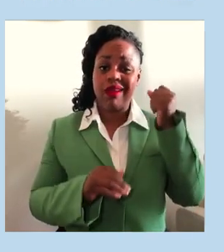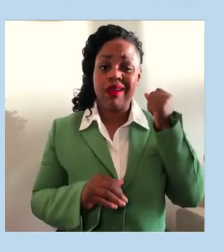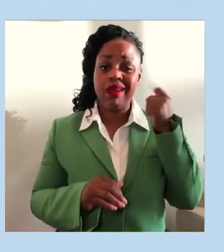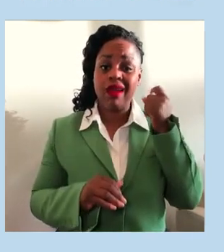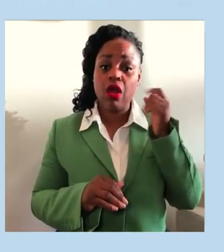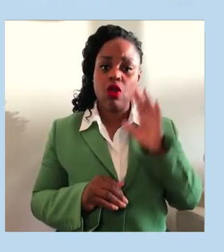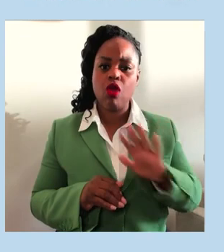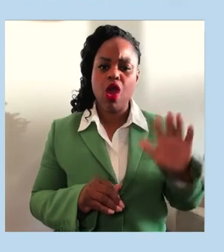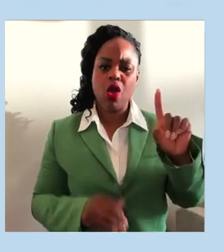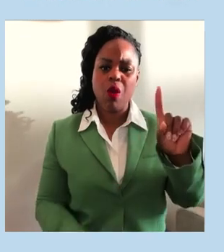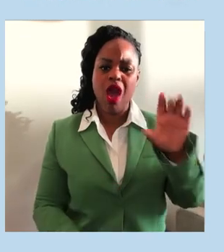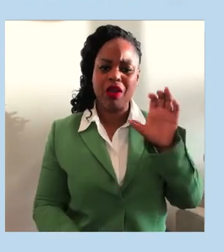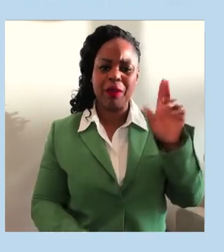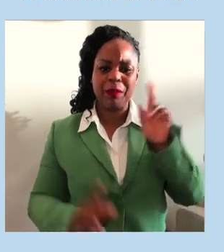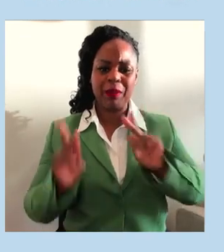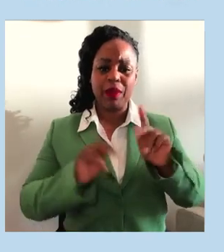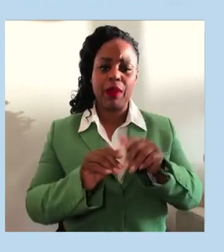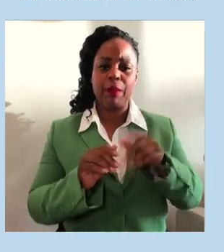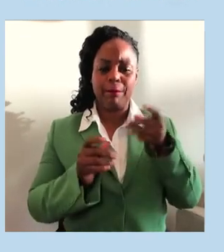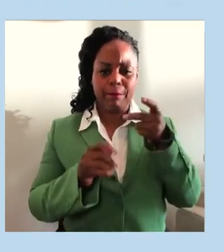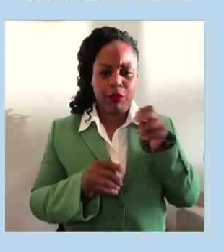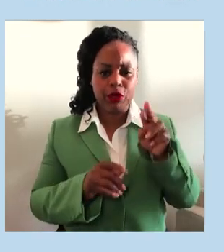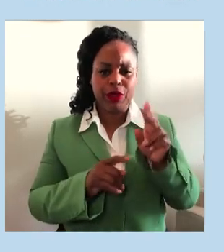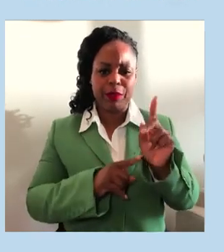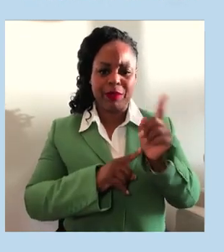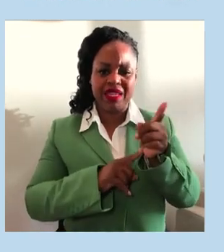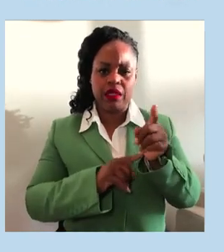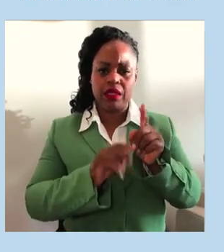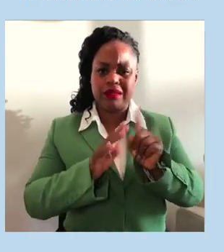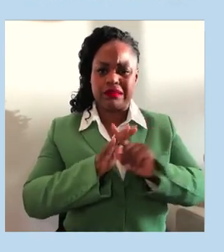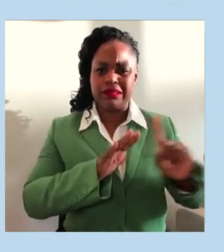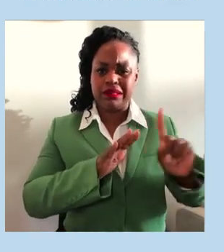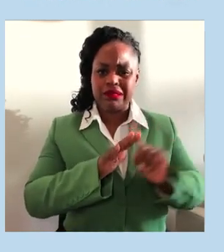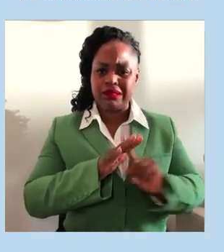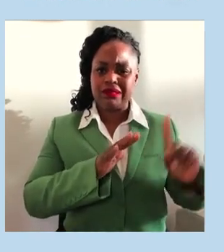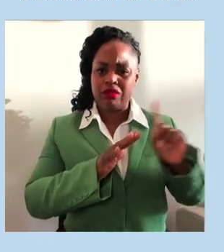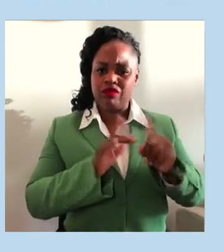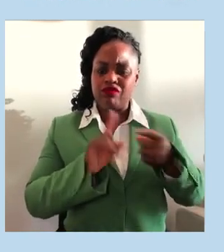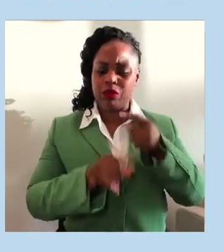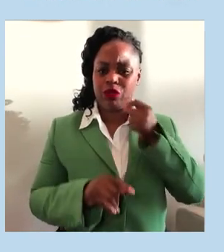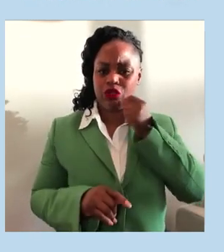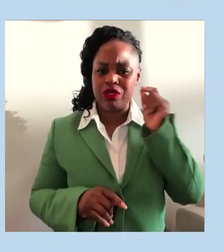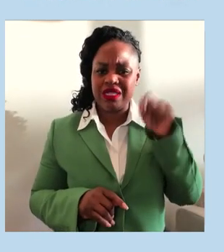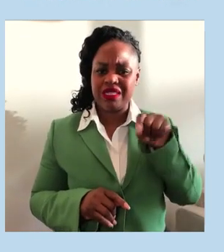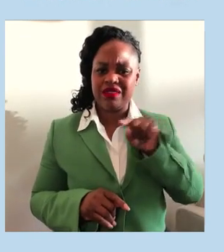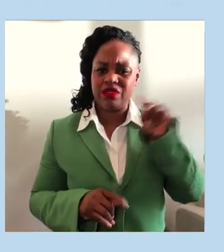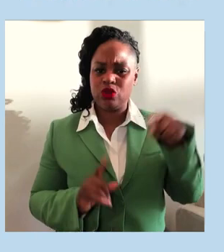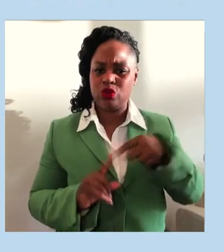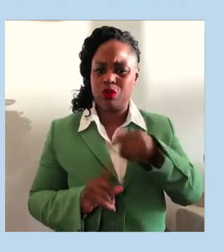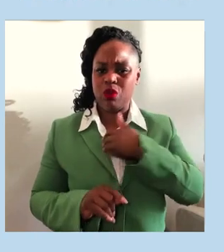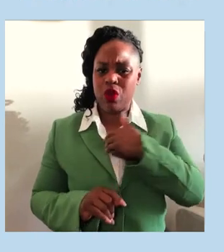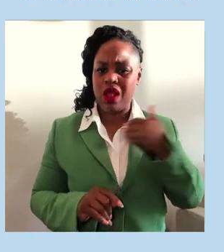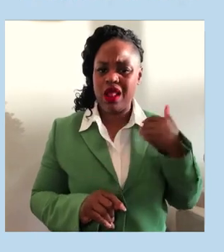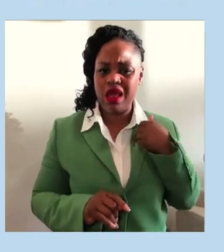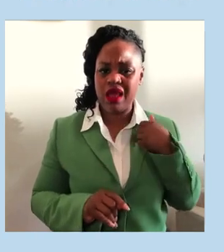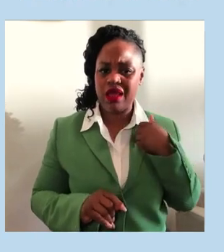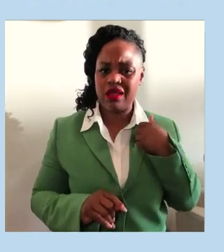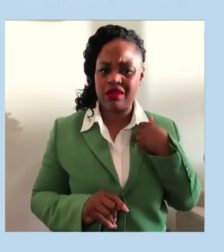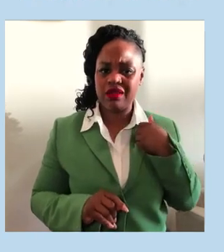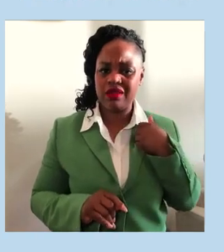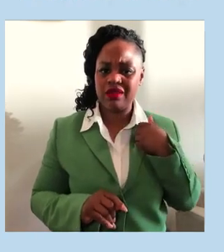to increase. The most salient, striking aspect of seeing people as they came across the